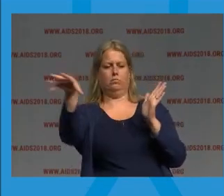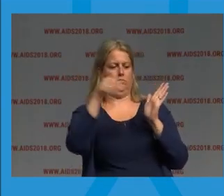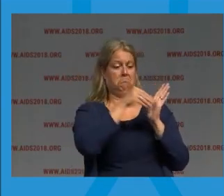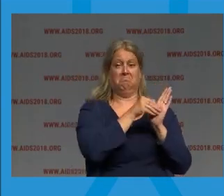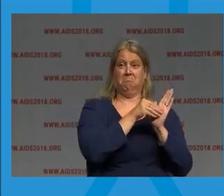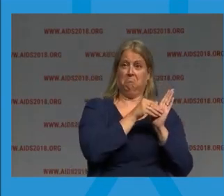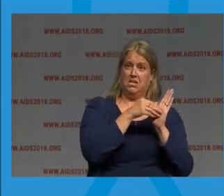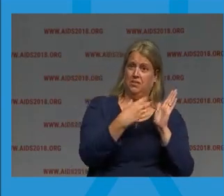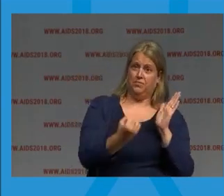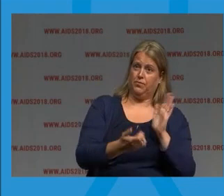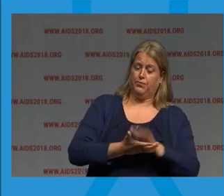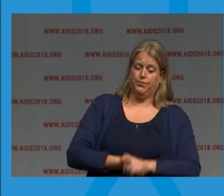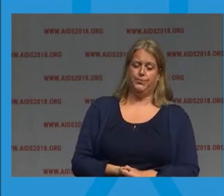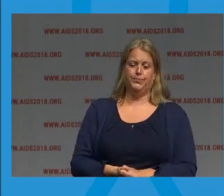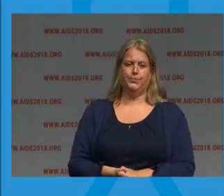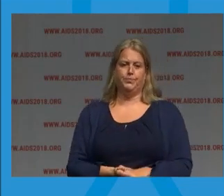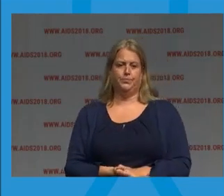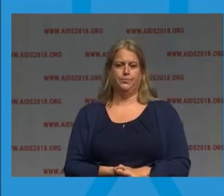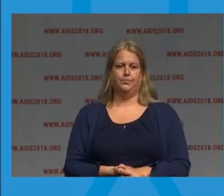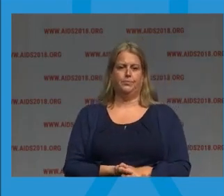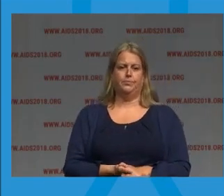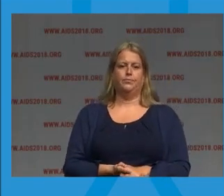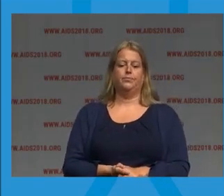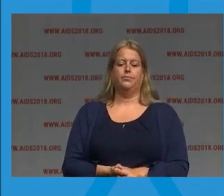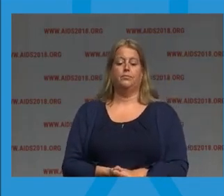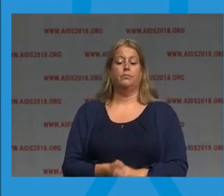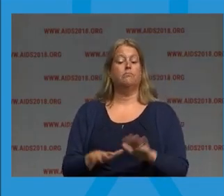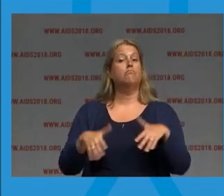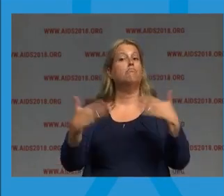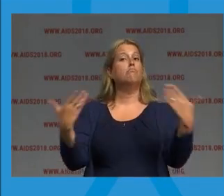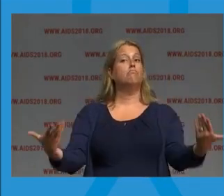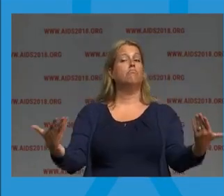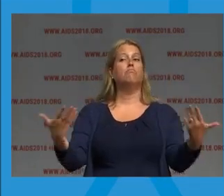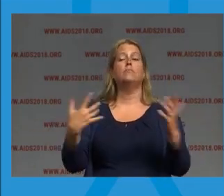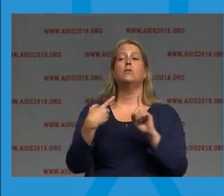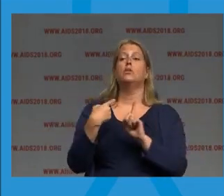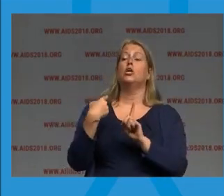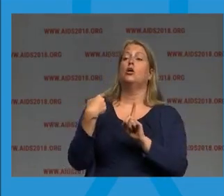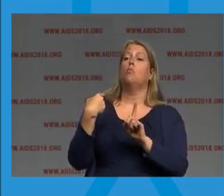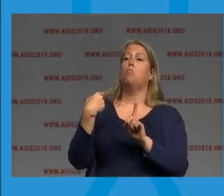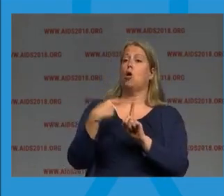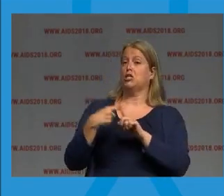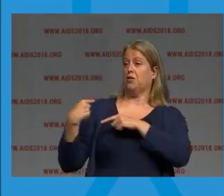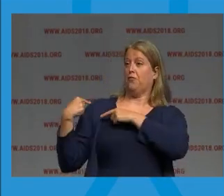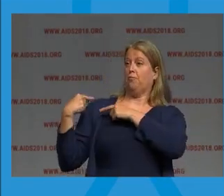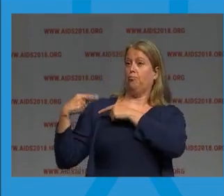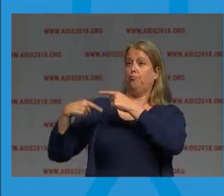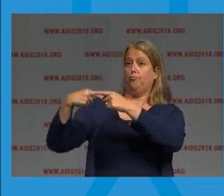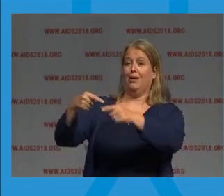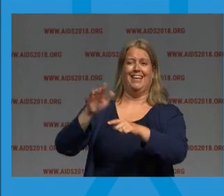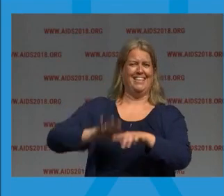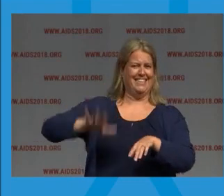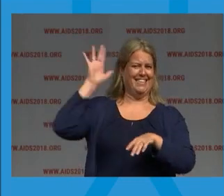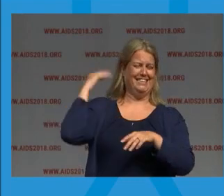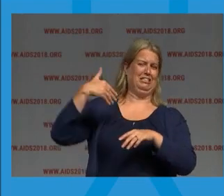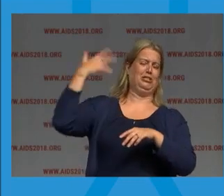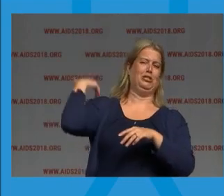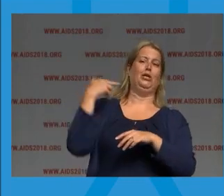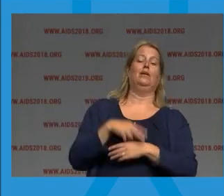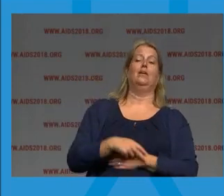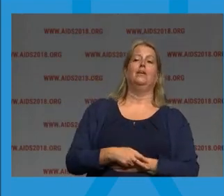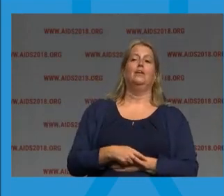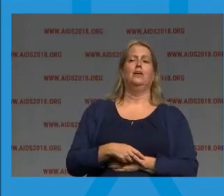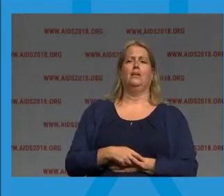the book. And so, what positive things have happened since Justice Edwin called us